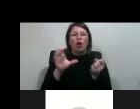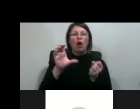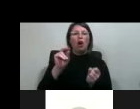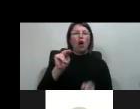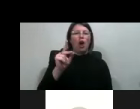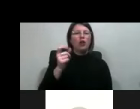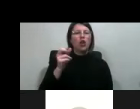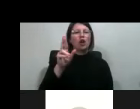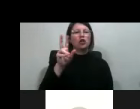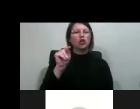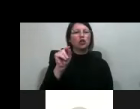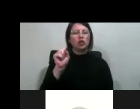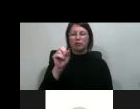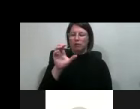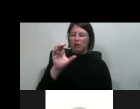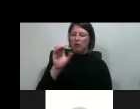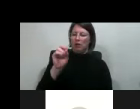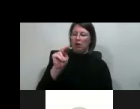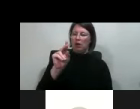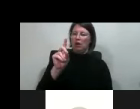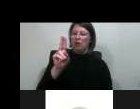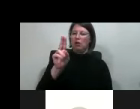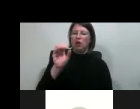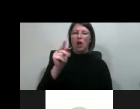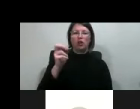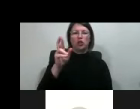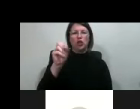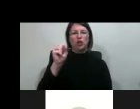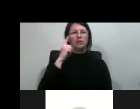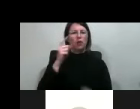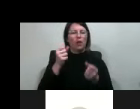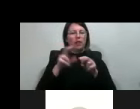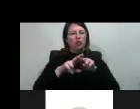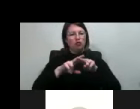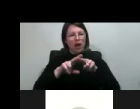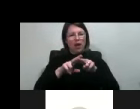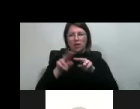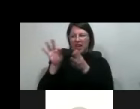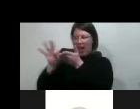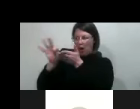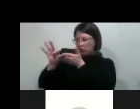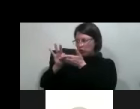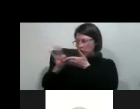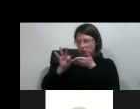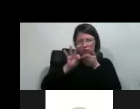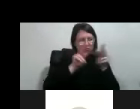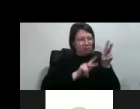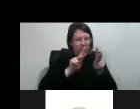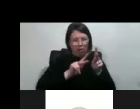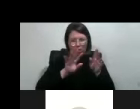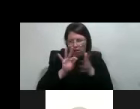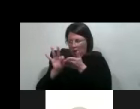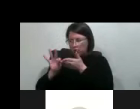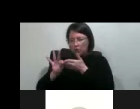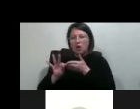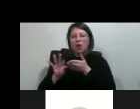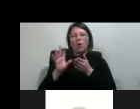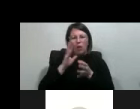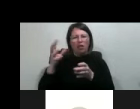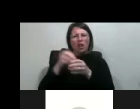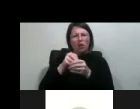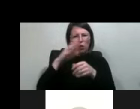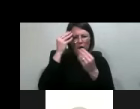And so we use that to inform the number of buses we will be operating the shuttle. So in the schedule for the Fitchburg